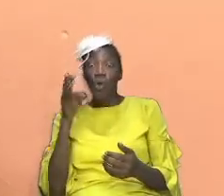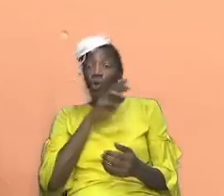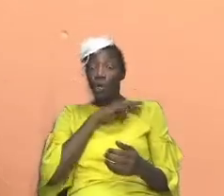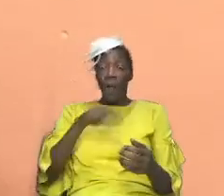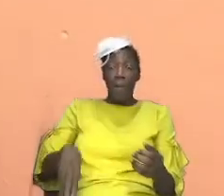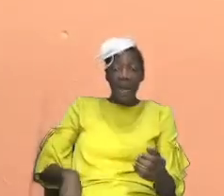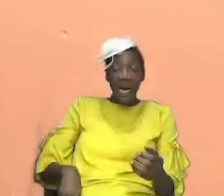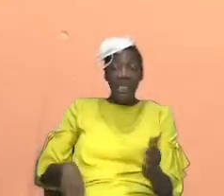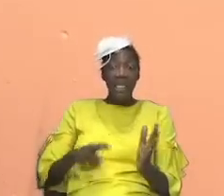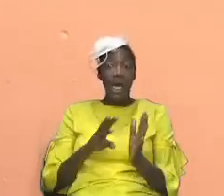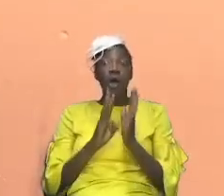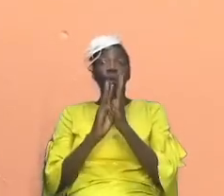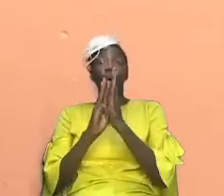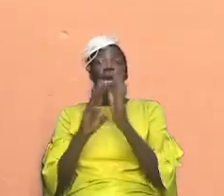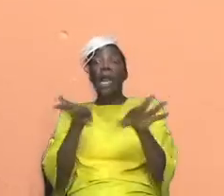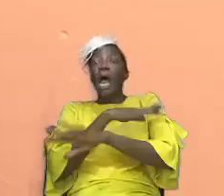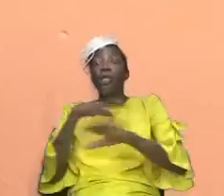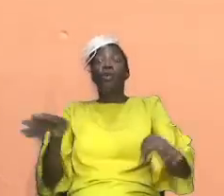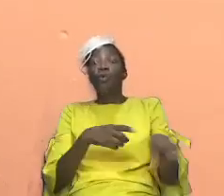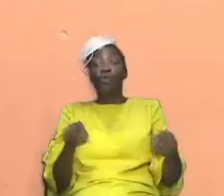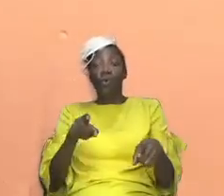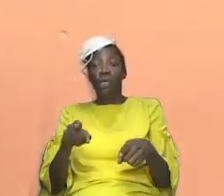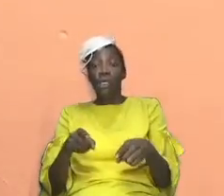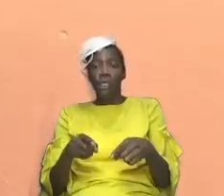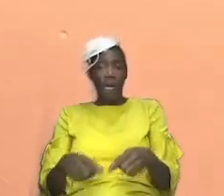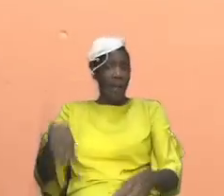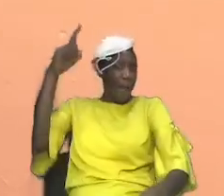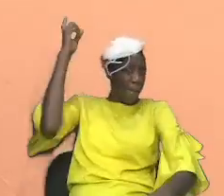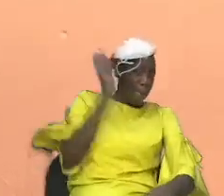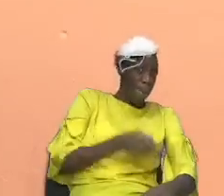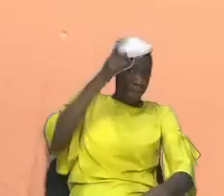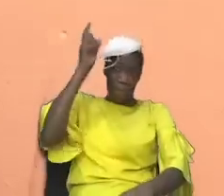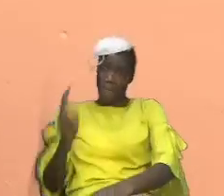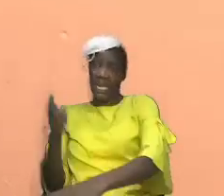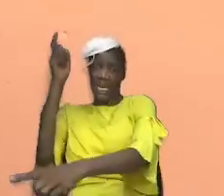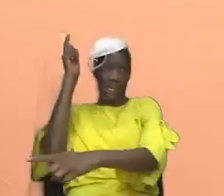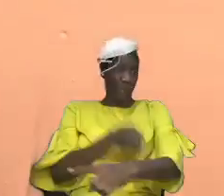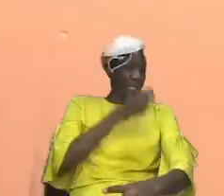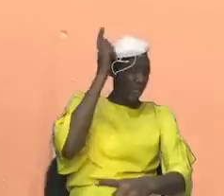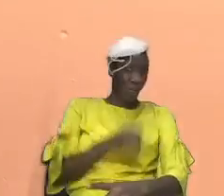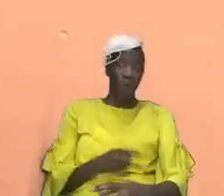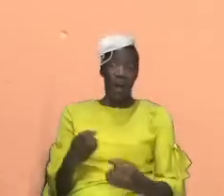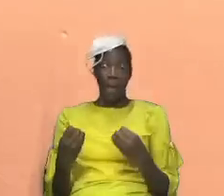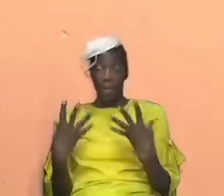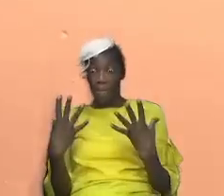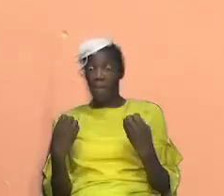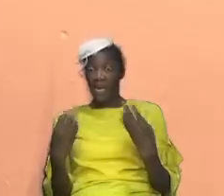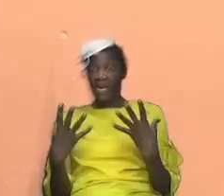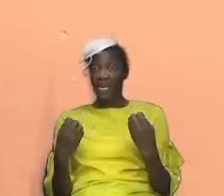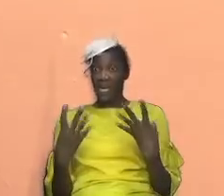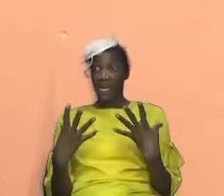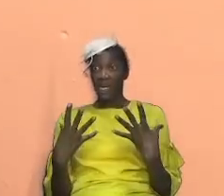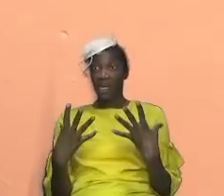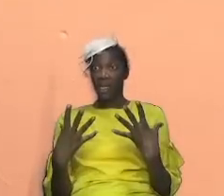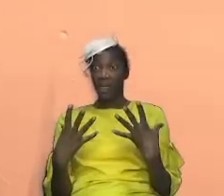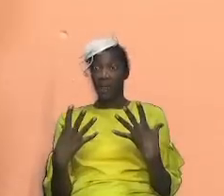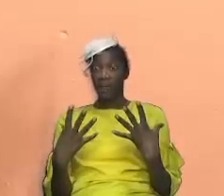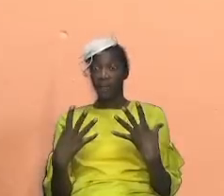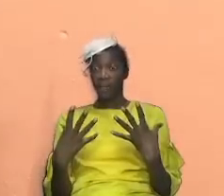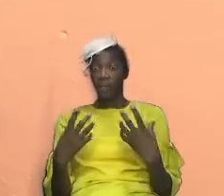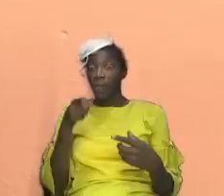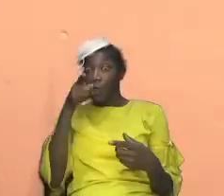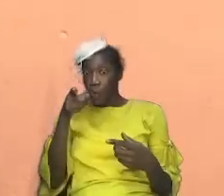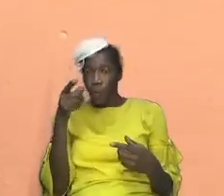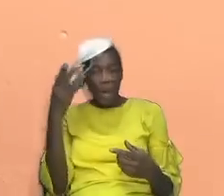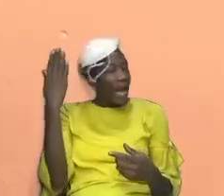not shall be beaten with many stripes. And then it went on to say, he that didn't